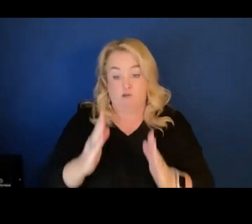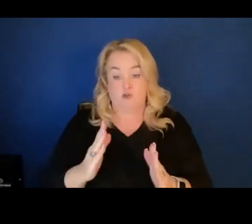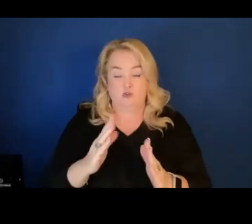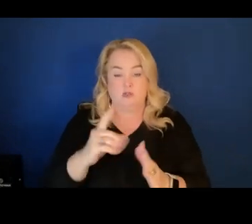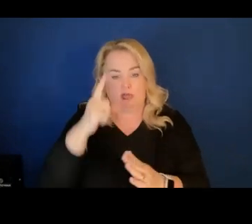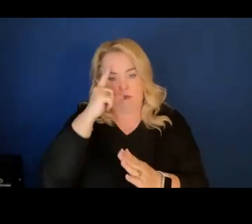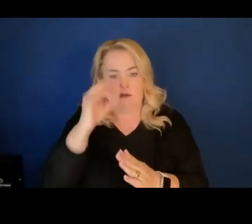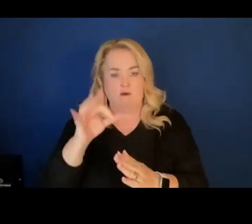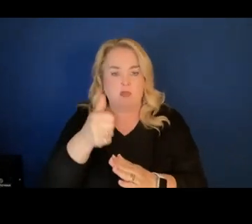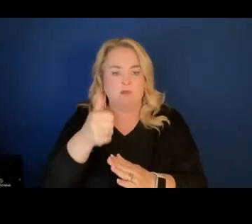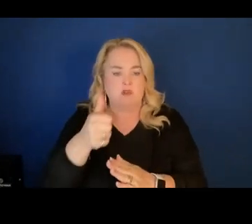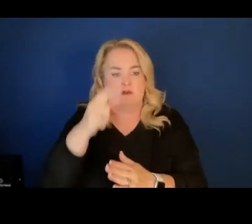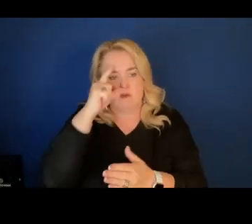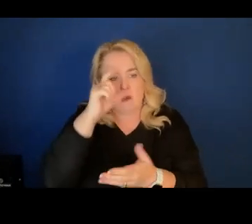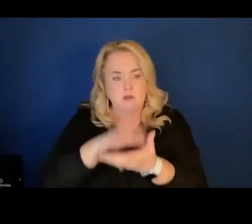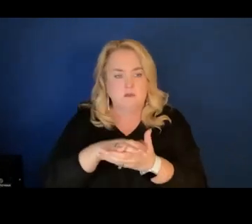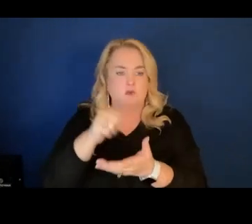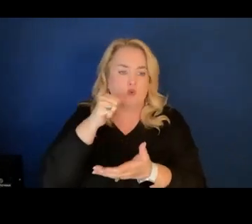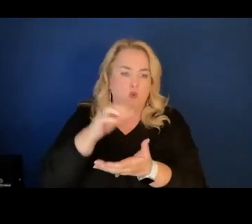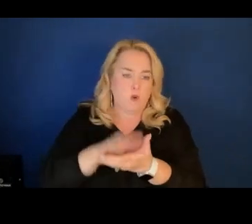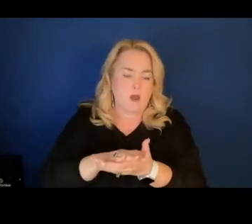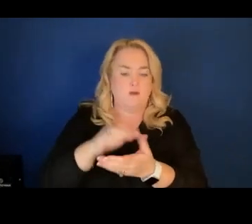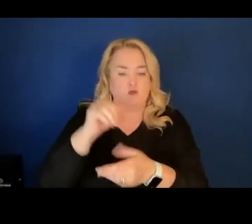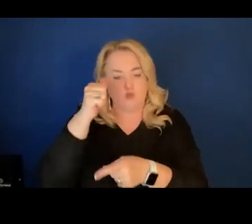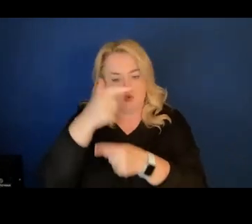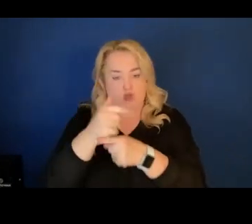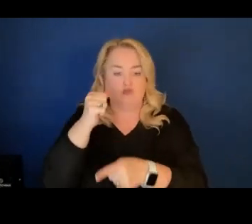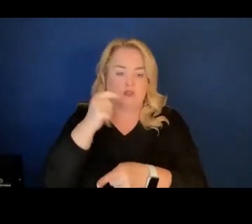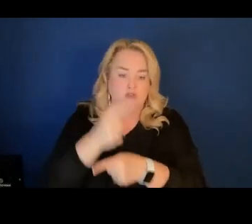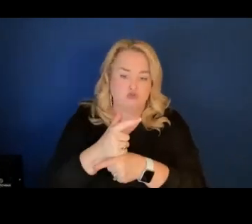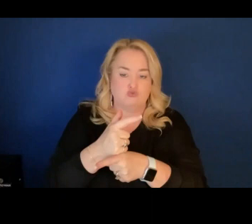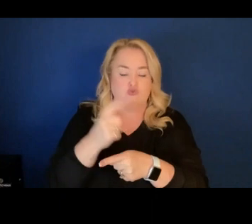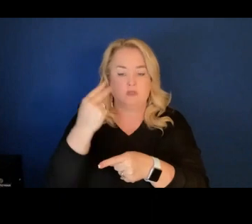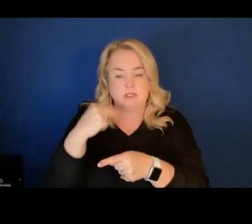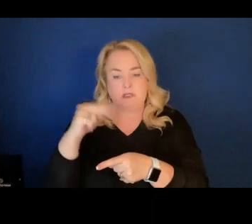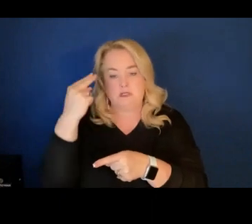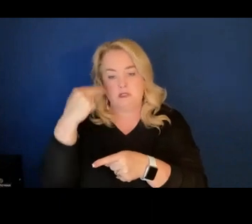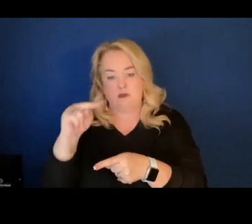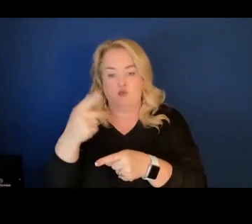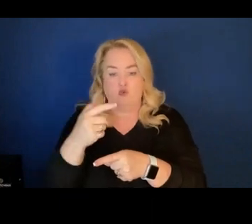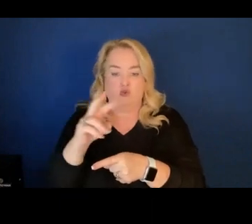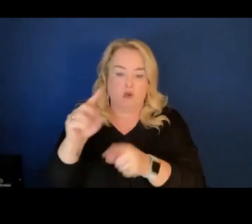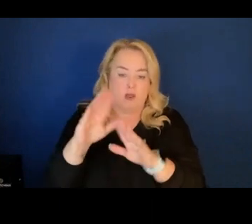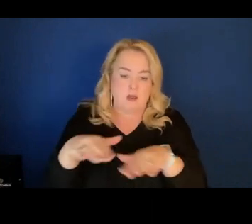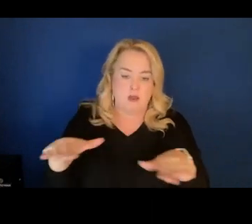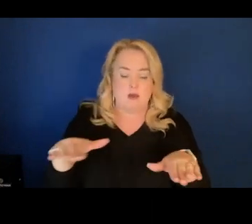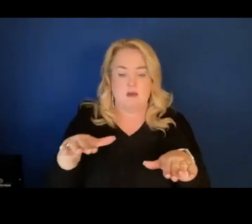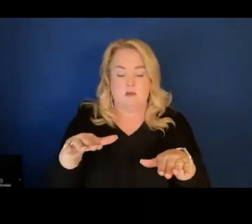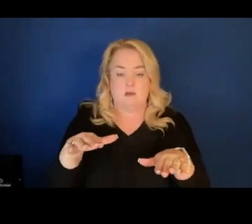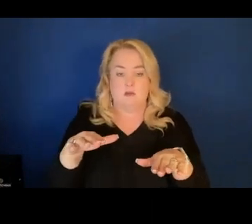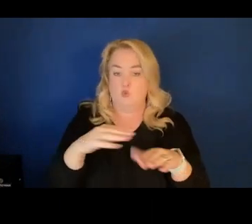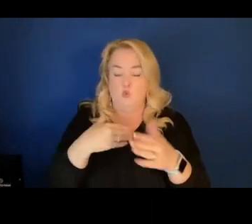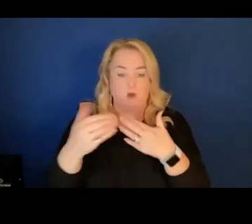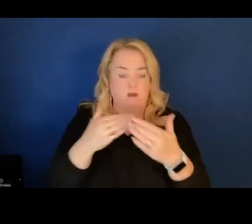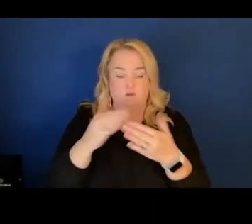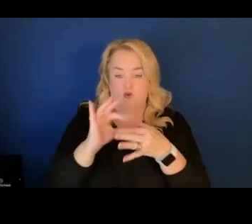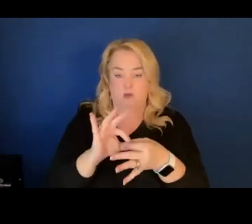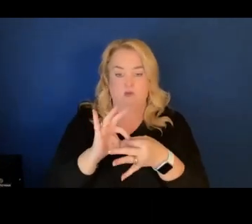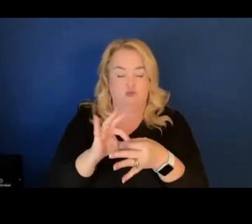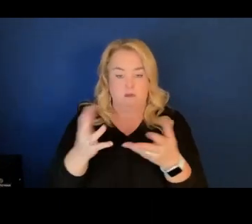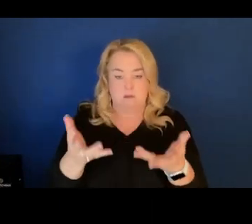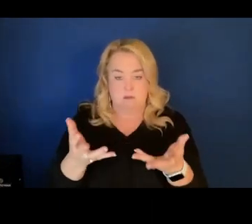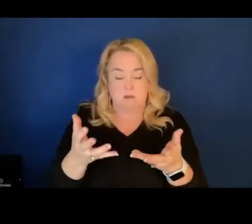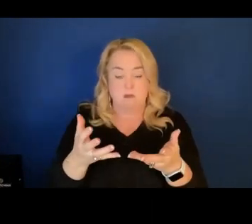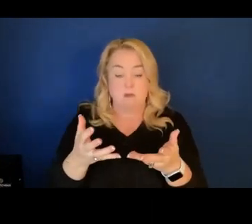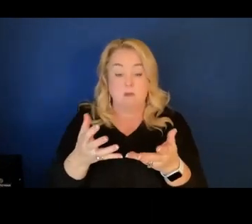husband, wife, brother, sister, son, daughter, niece, nephew, grandchild, or whatever the relationship is. Their role